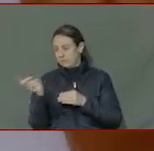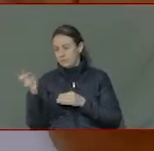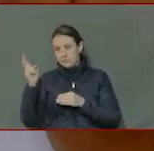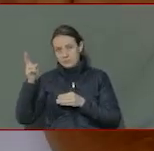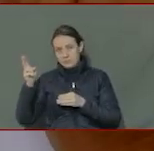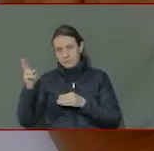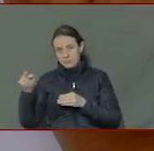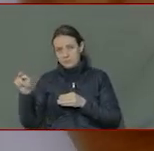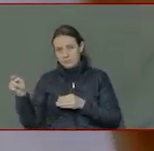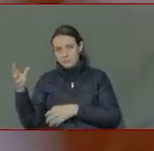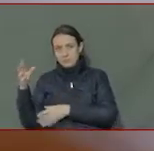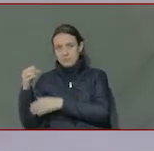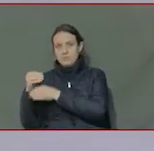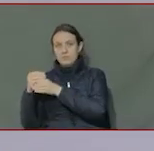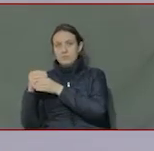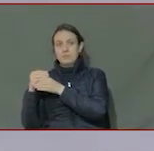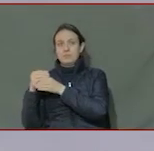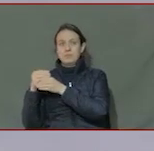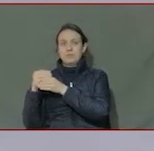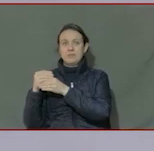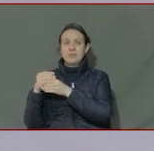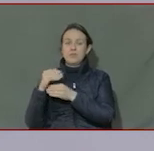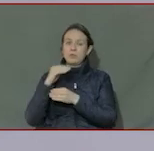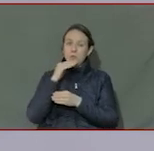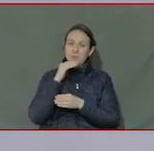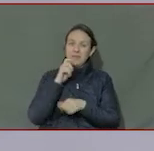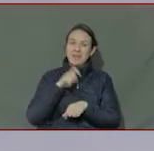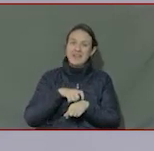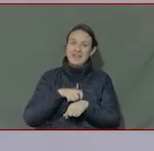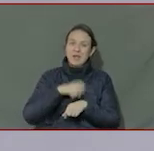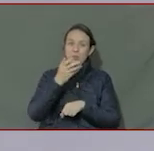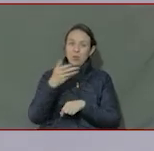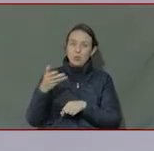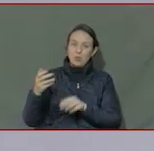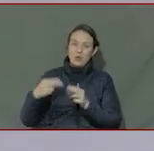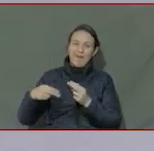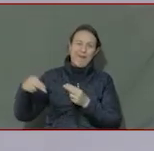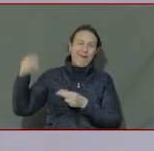time. That was the total time when the graph was above